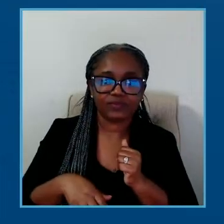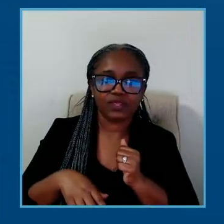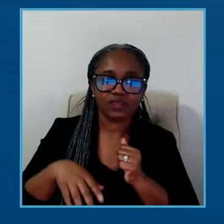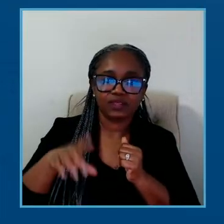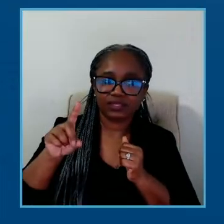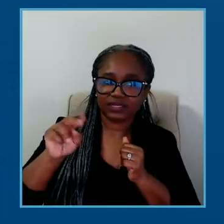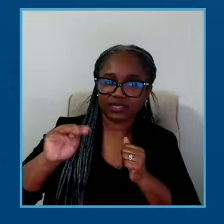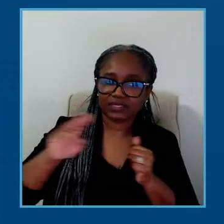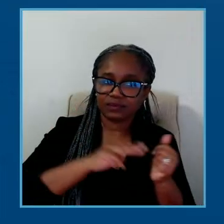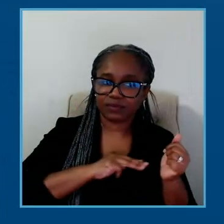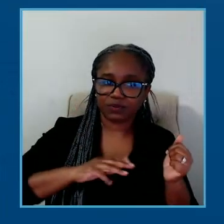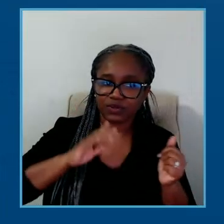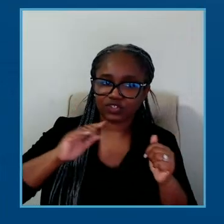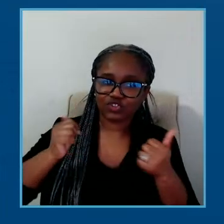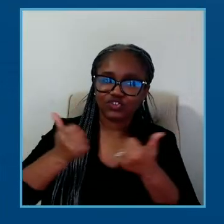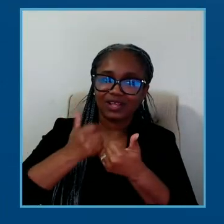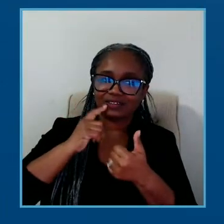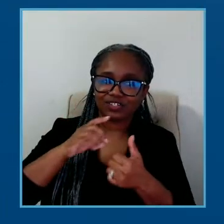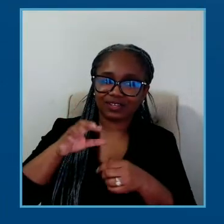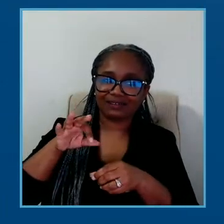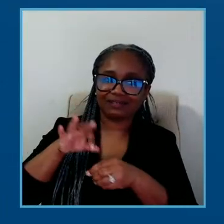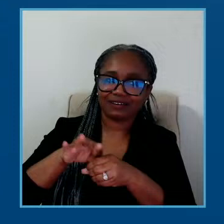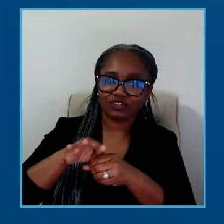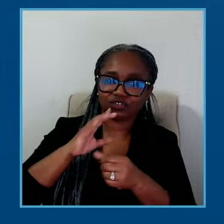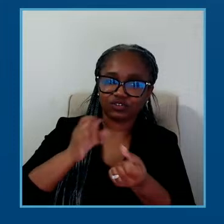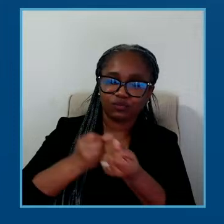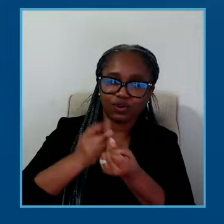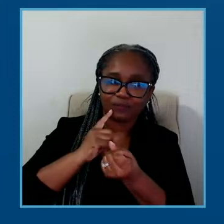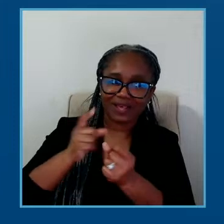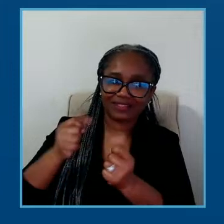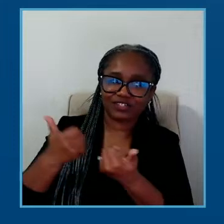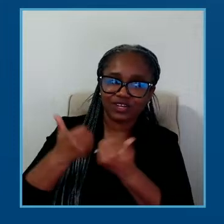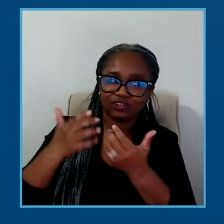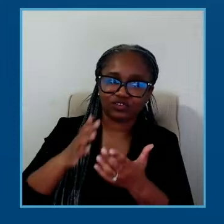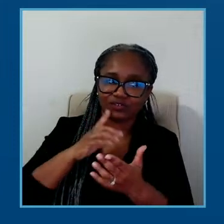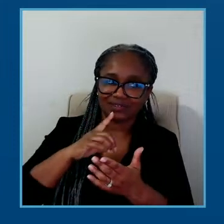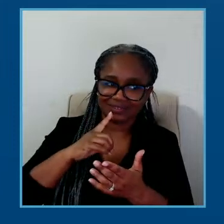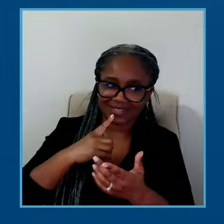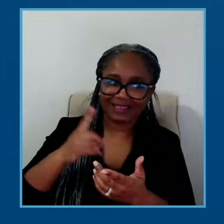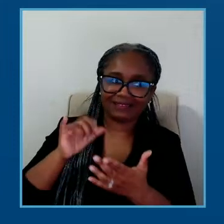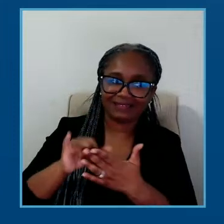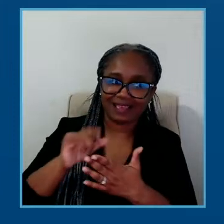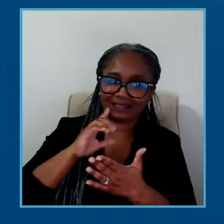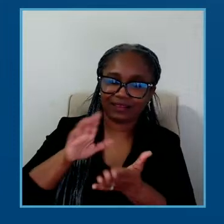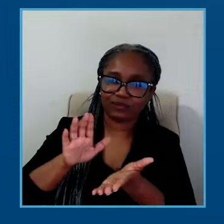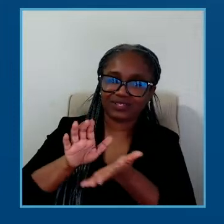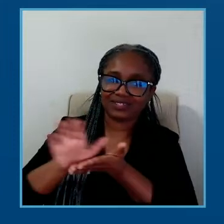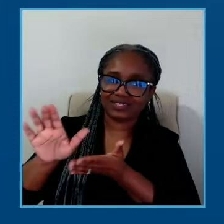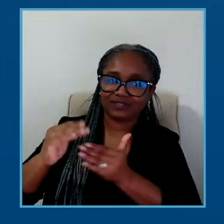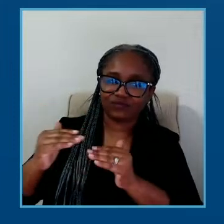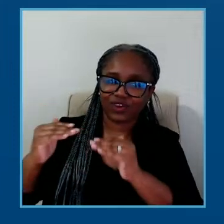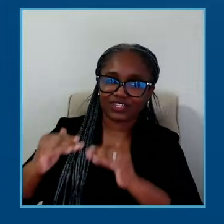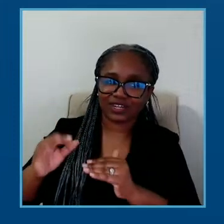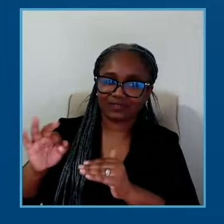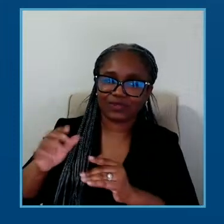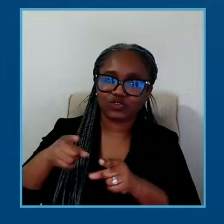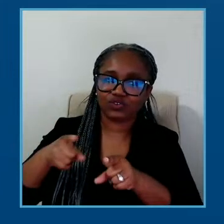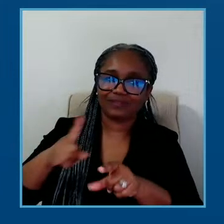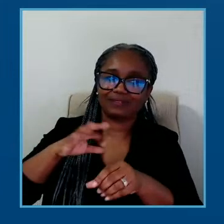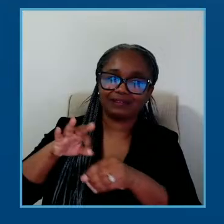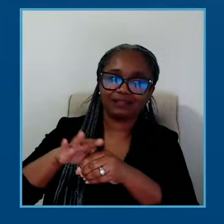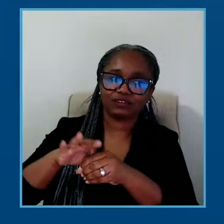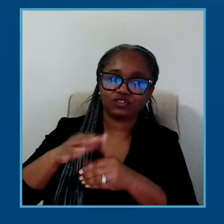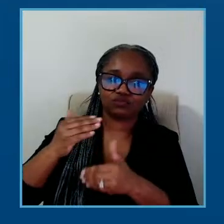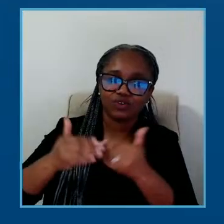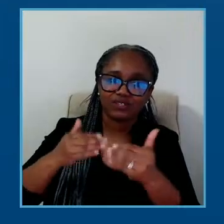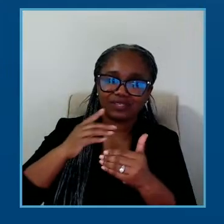position. Whereas the challenger demonstrated that the combining of the votes for the male position and the votes for the all-gender position created an